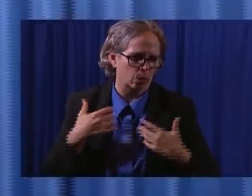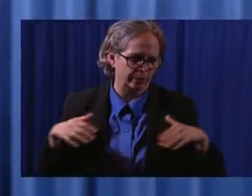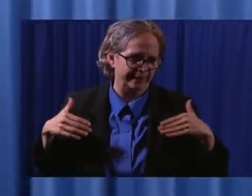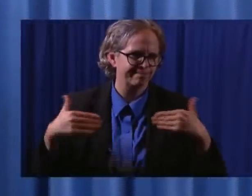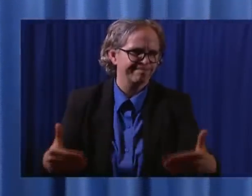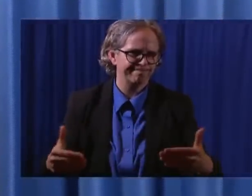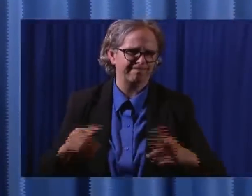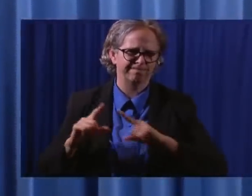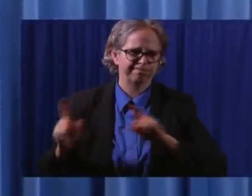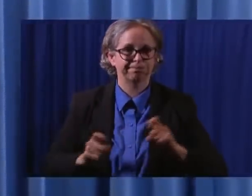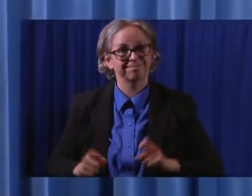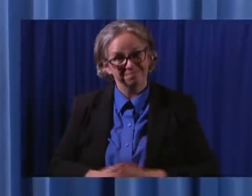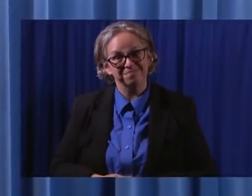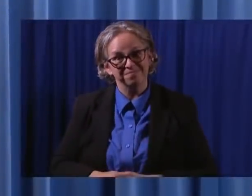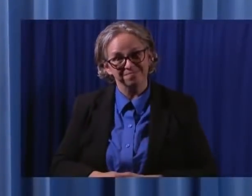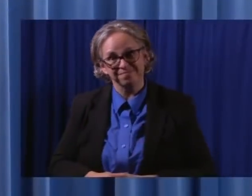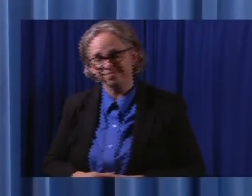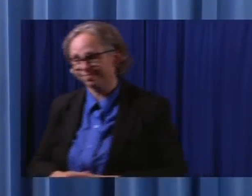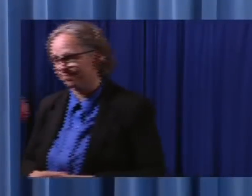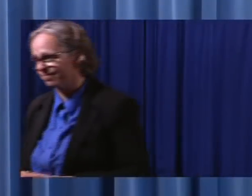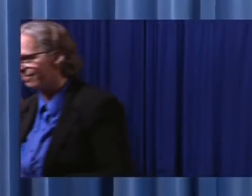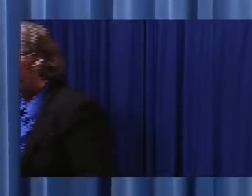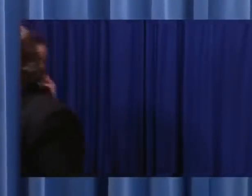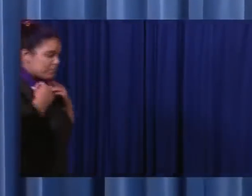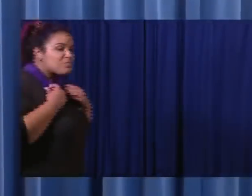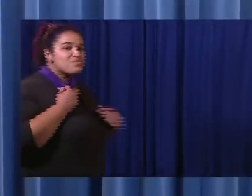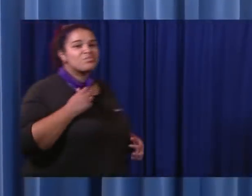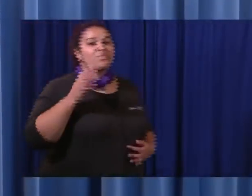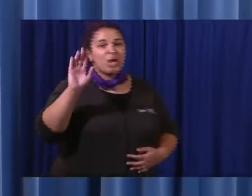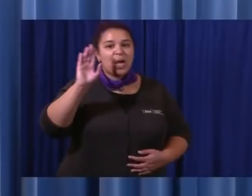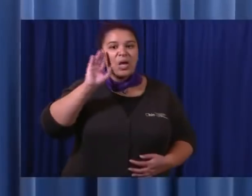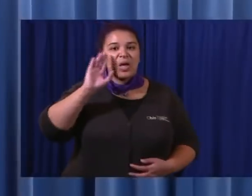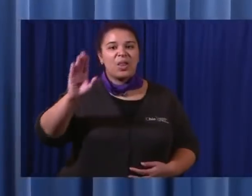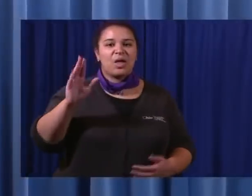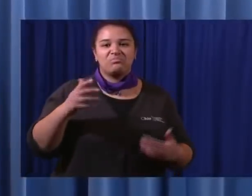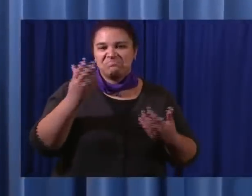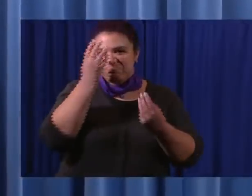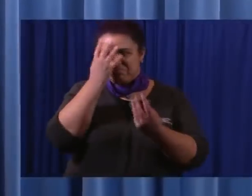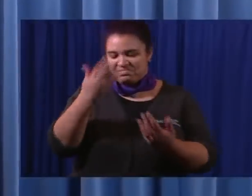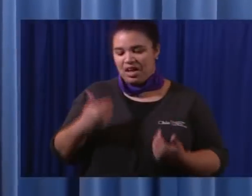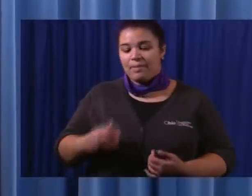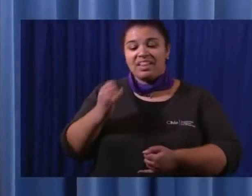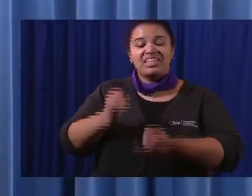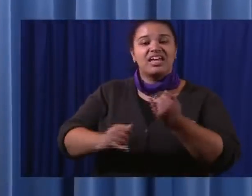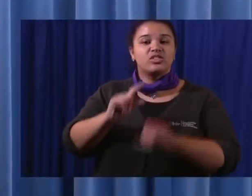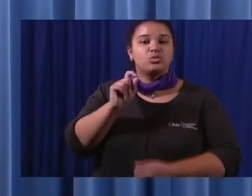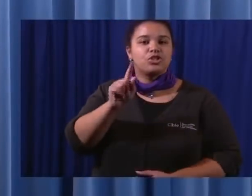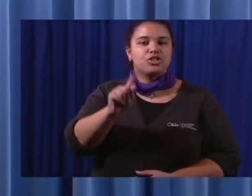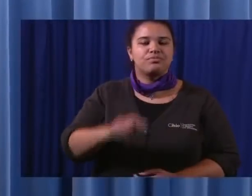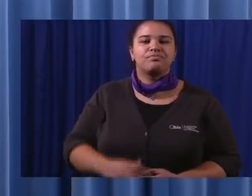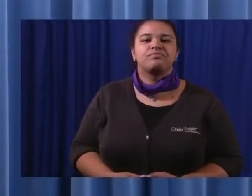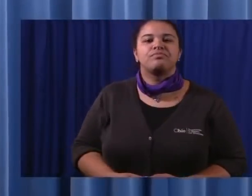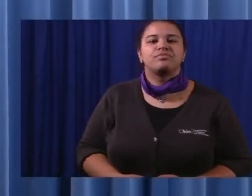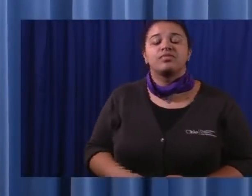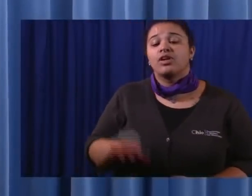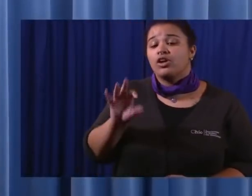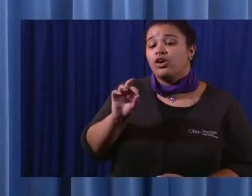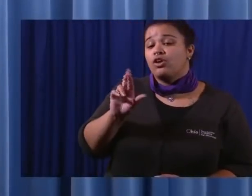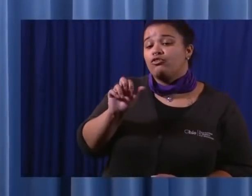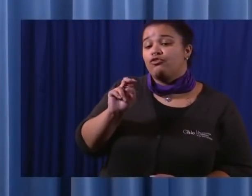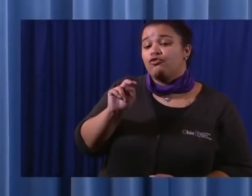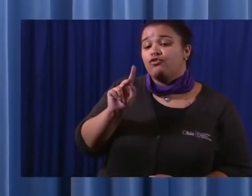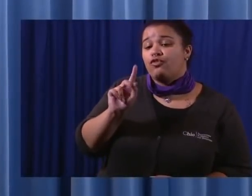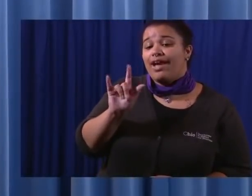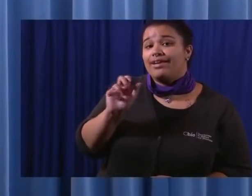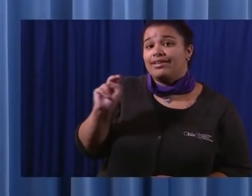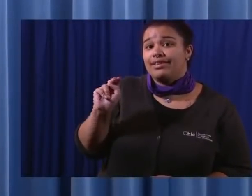WBNS 10 TV. I'm the last question today, Governor. Thank you again for your time. Franklin County leads the state in the number of cases